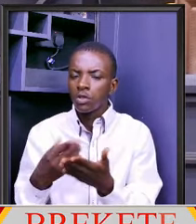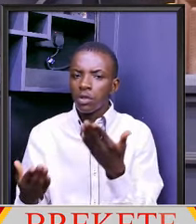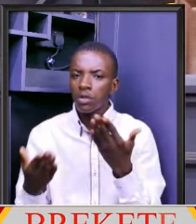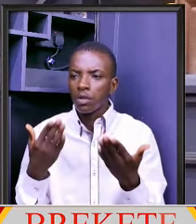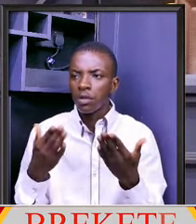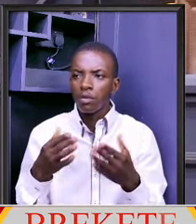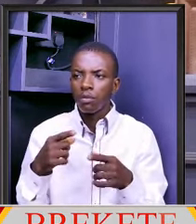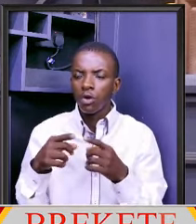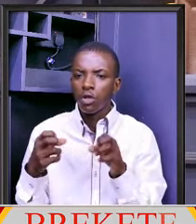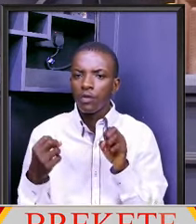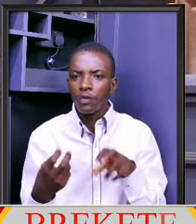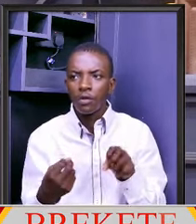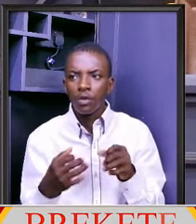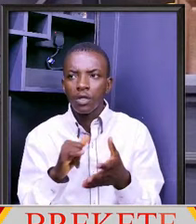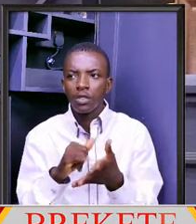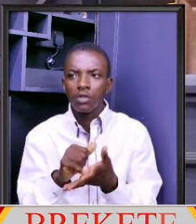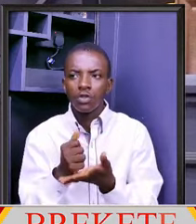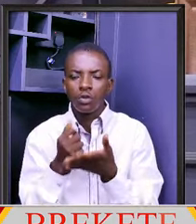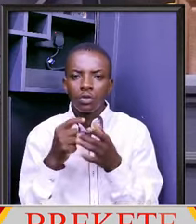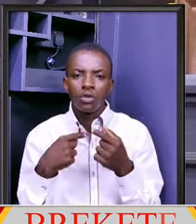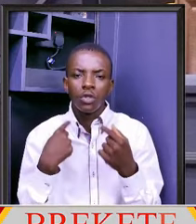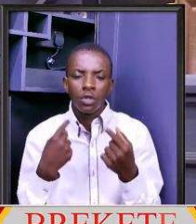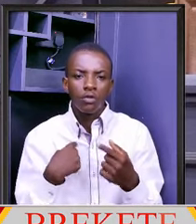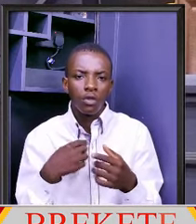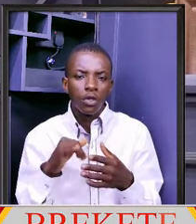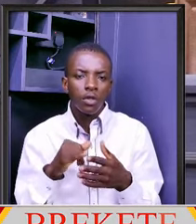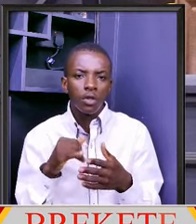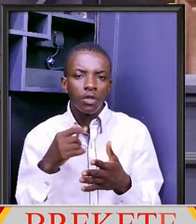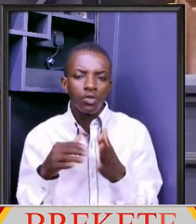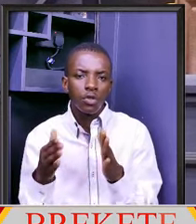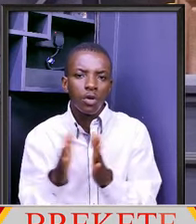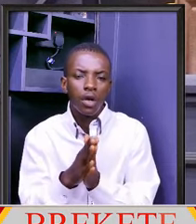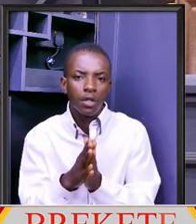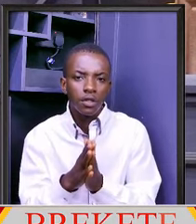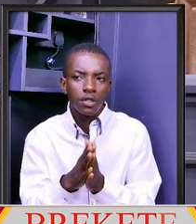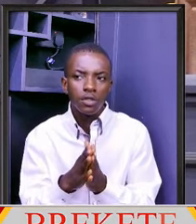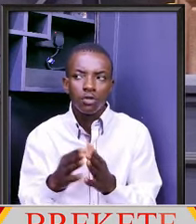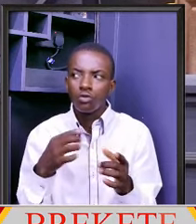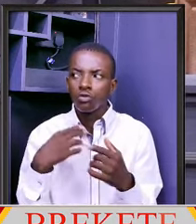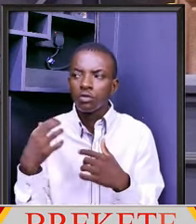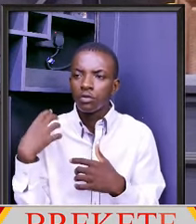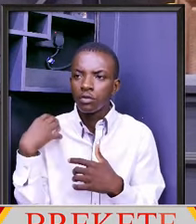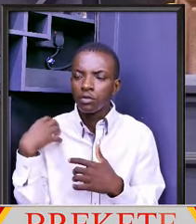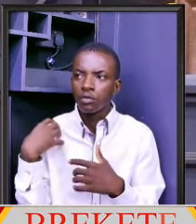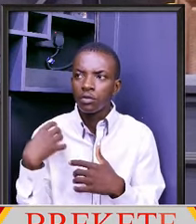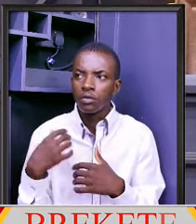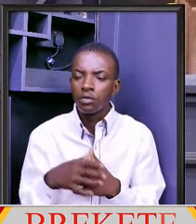details, but the feedback where you supposed give me now with the ask. Talk to Yoga.